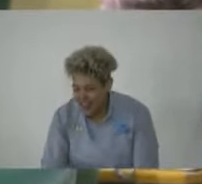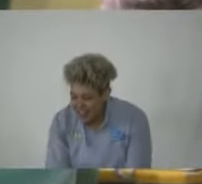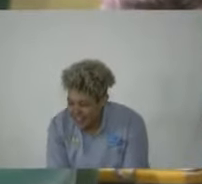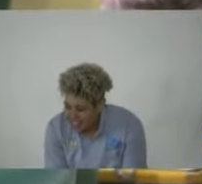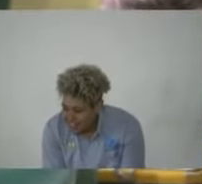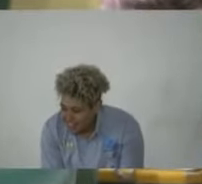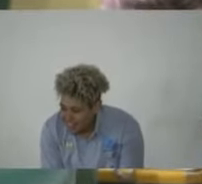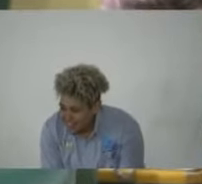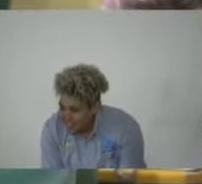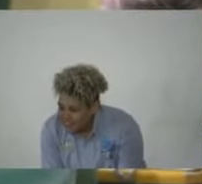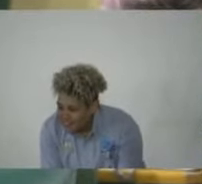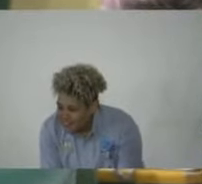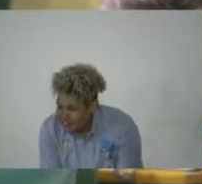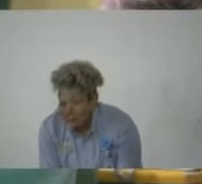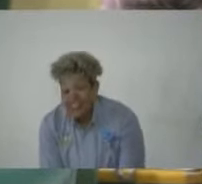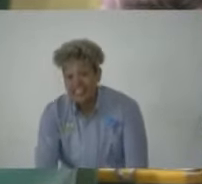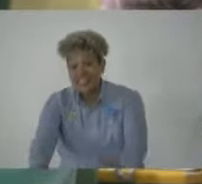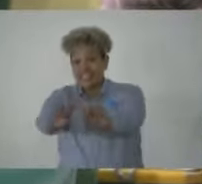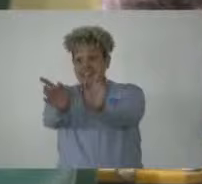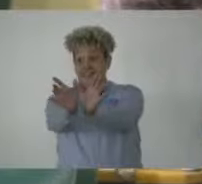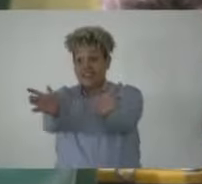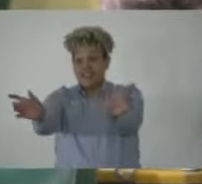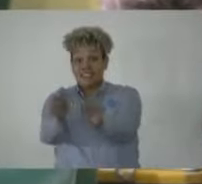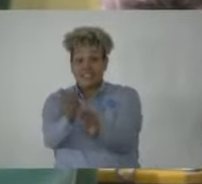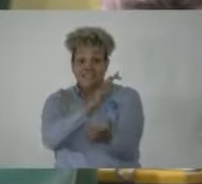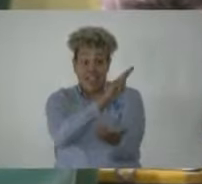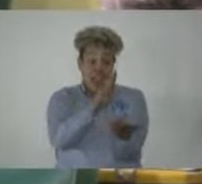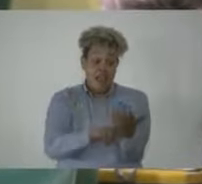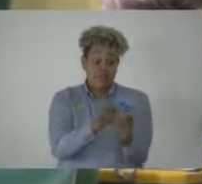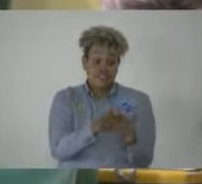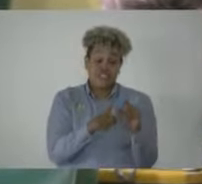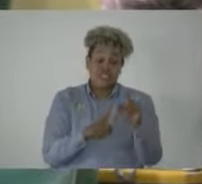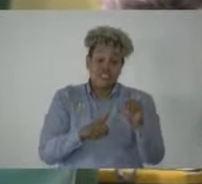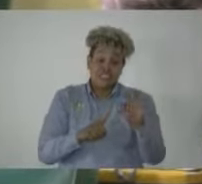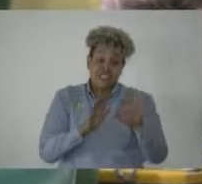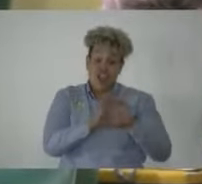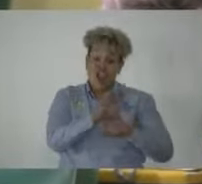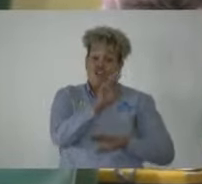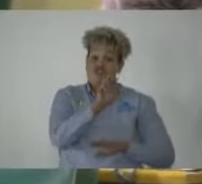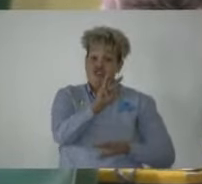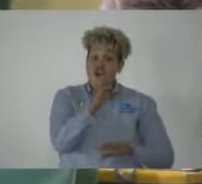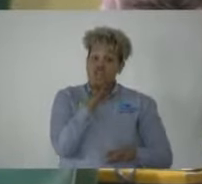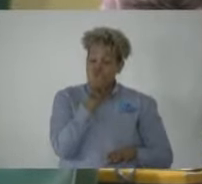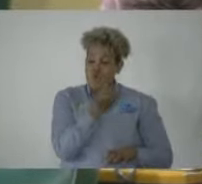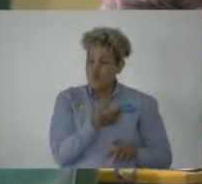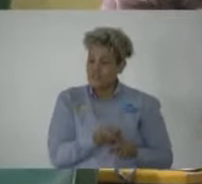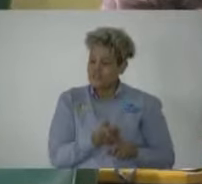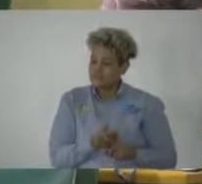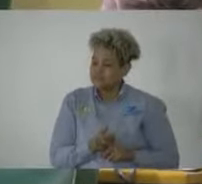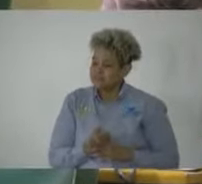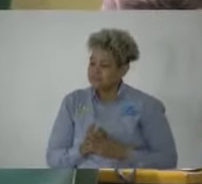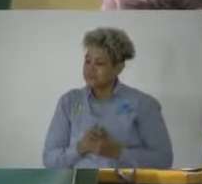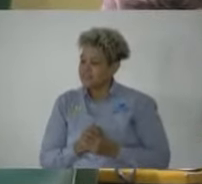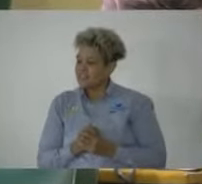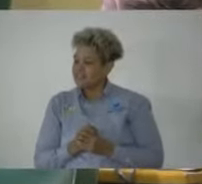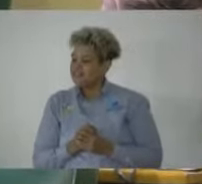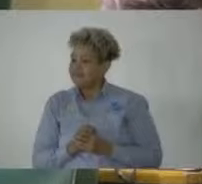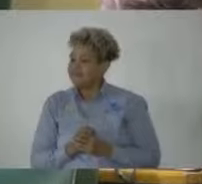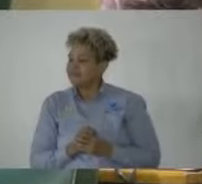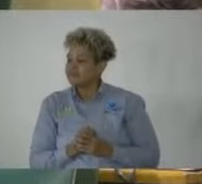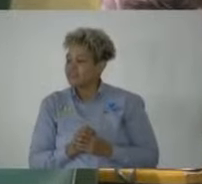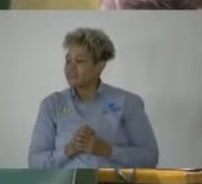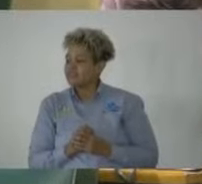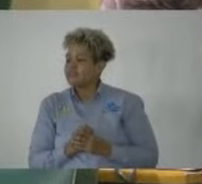the differential treatment in the application of GCT on raw foods, hear me out. The